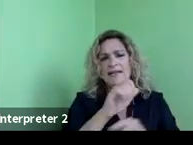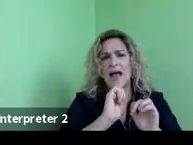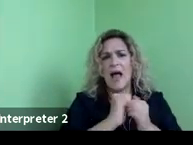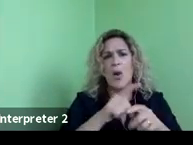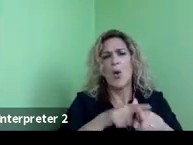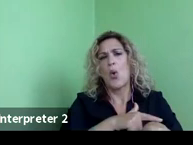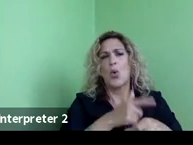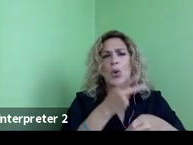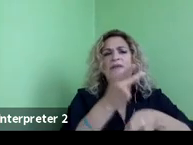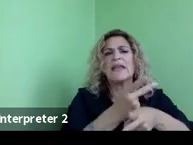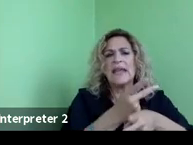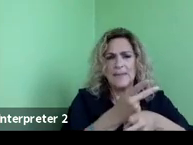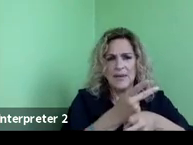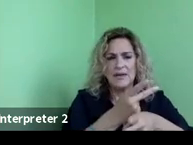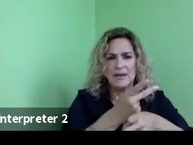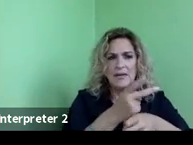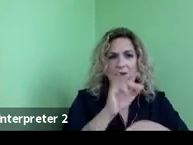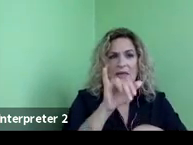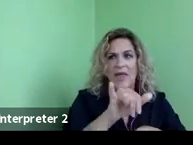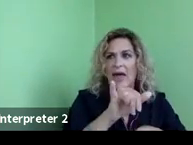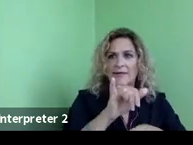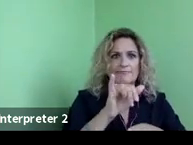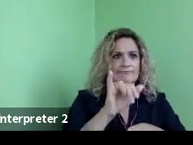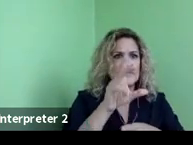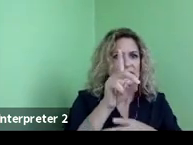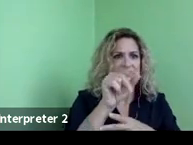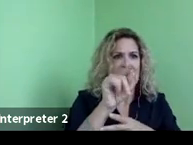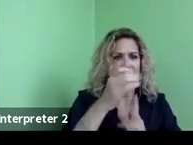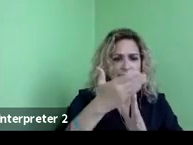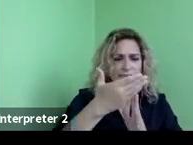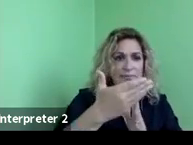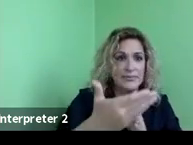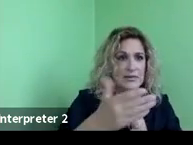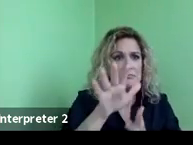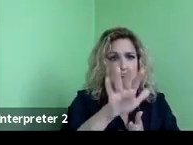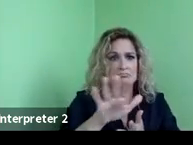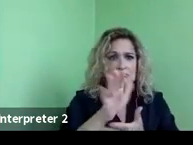on file. Is it 5 years? Is it 7 years?